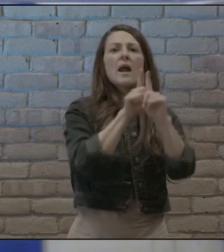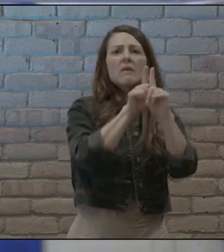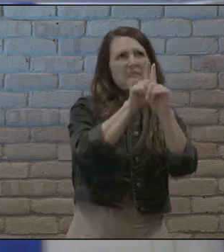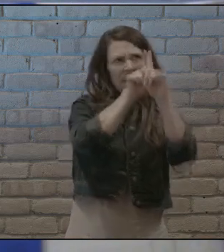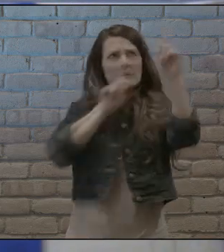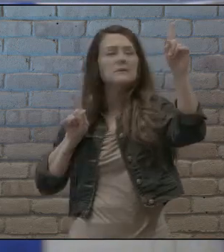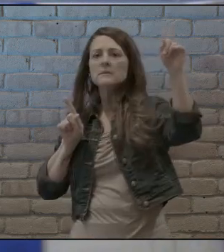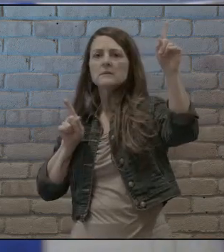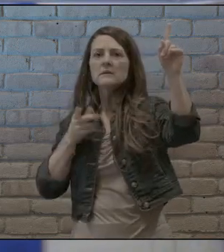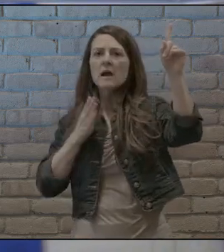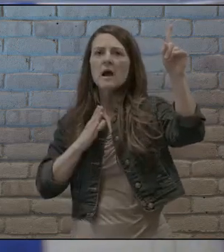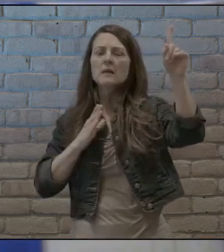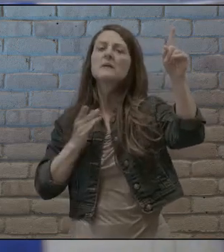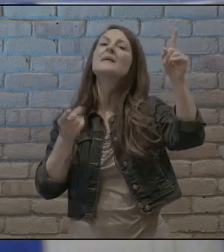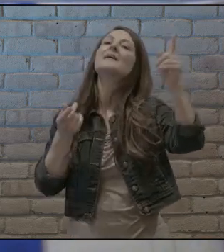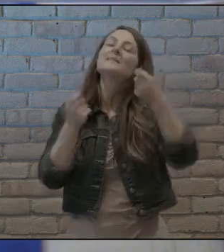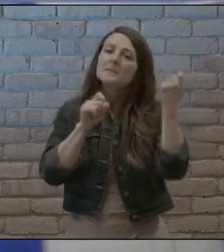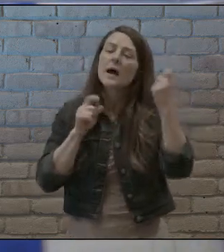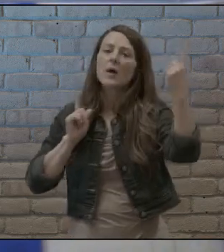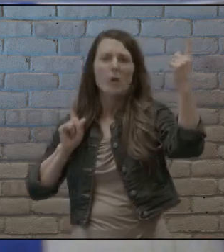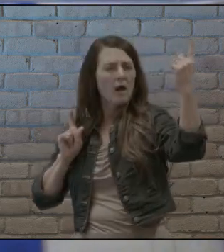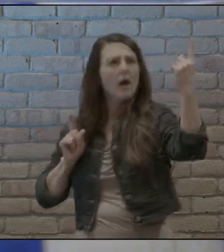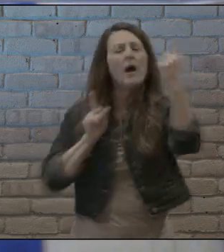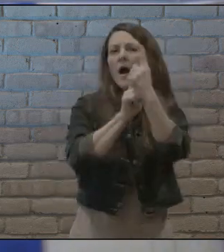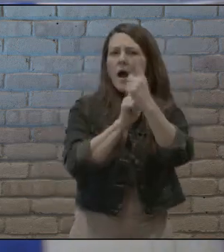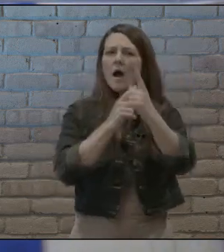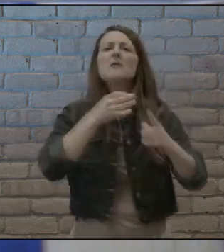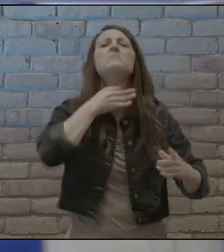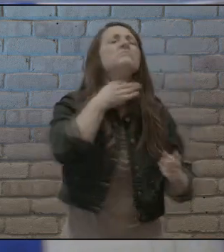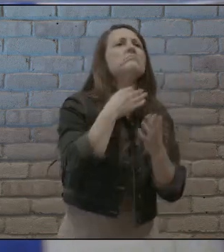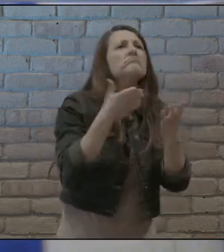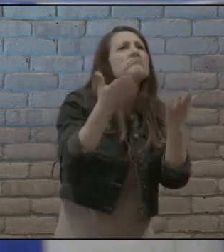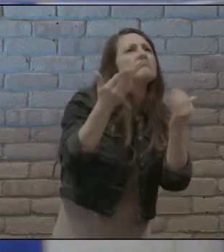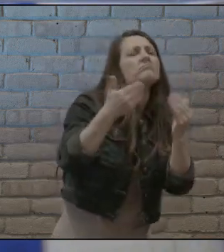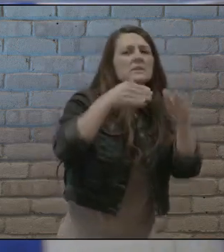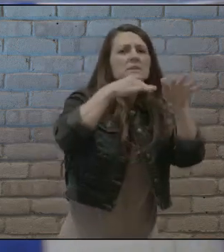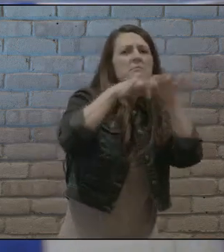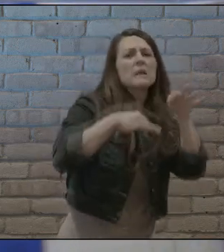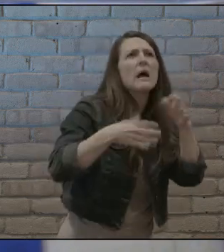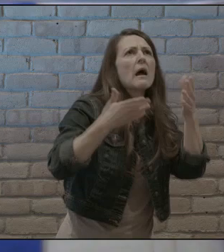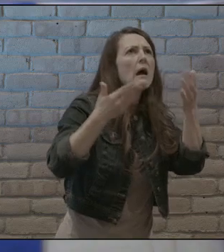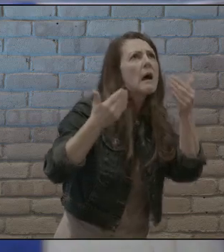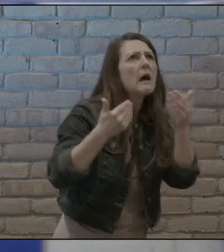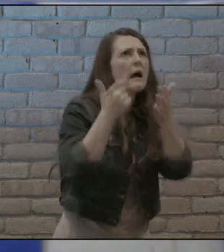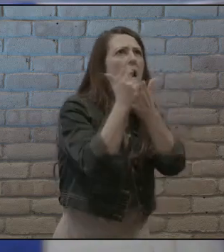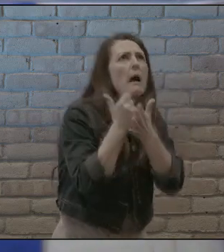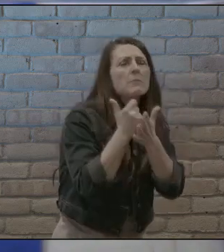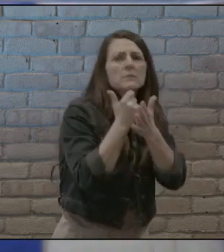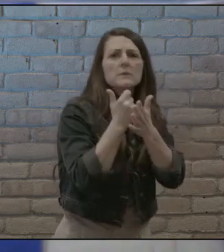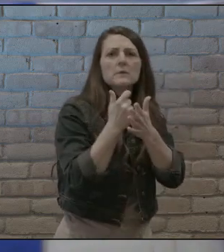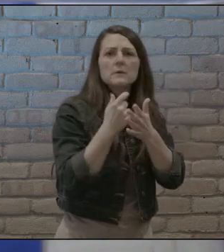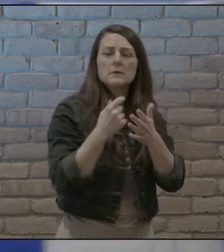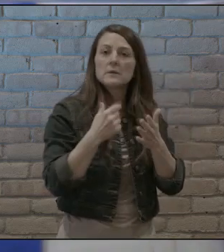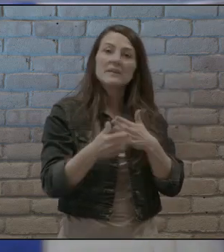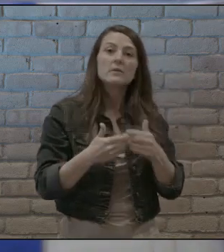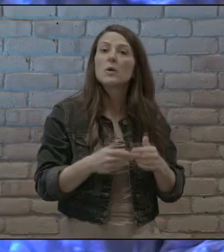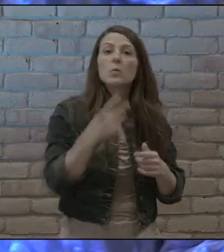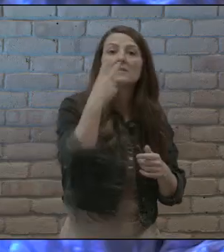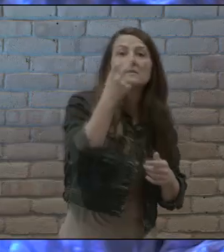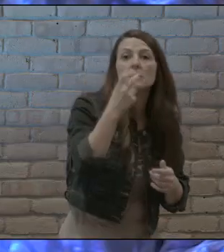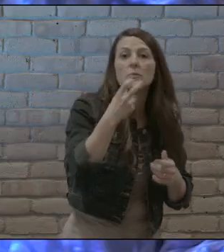to God in our curiosity, in our doubt, and in our fear?